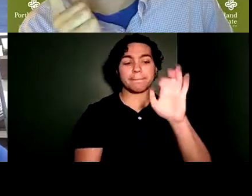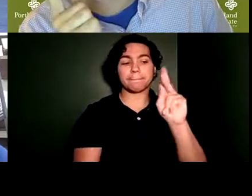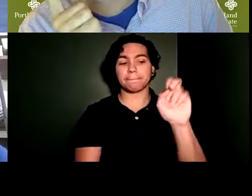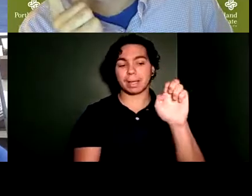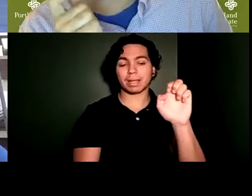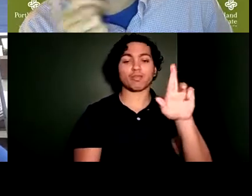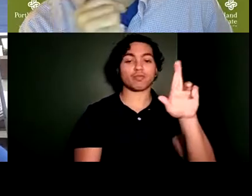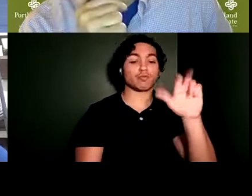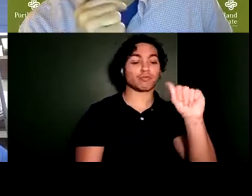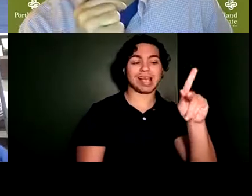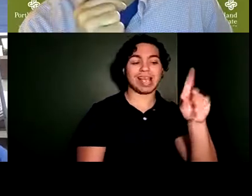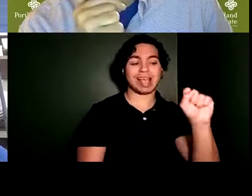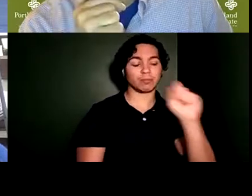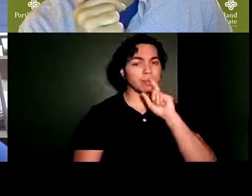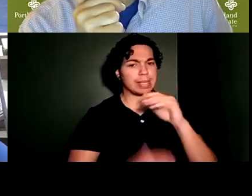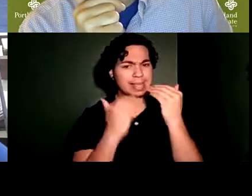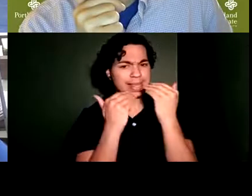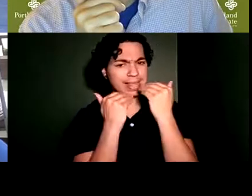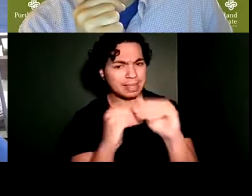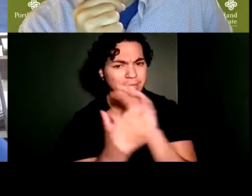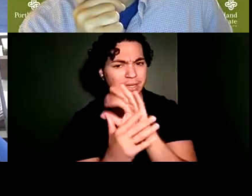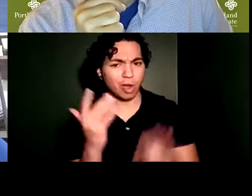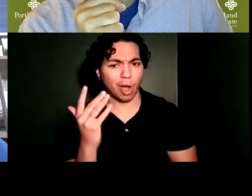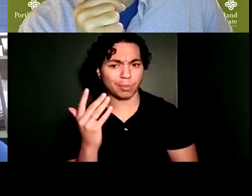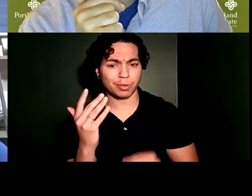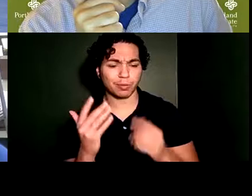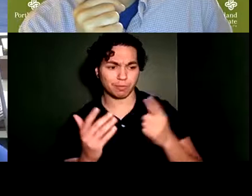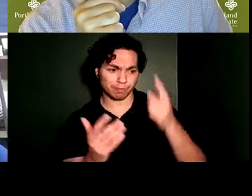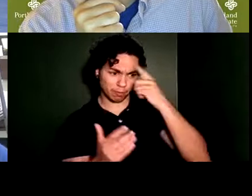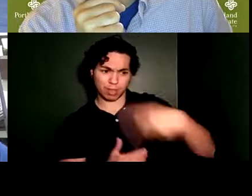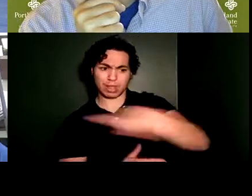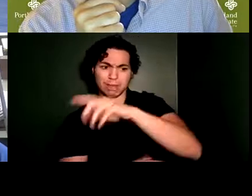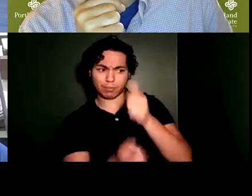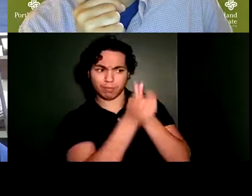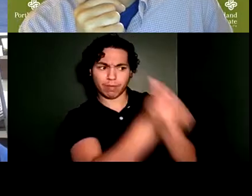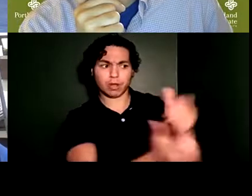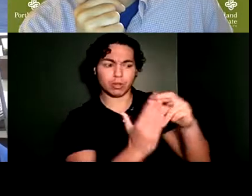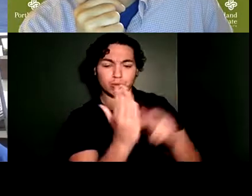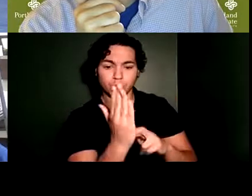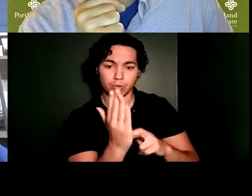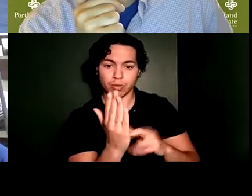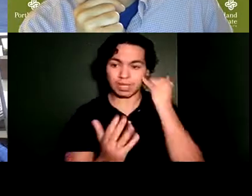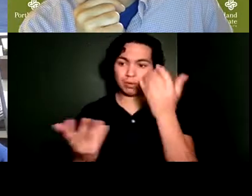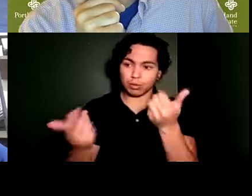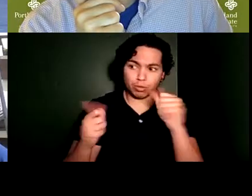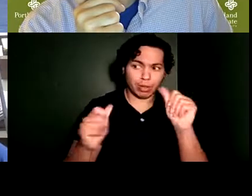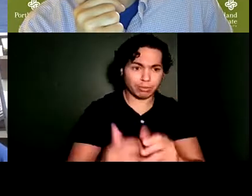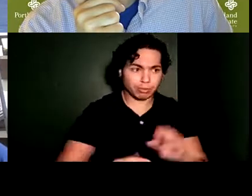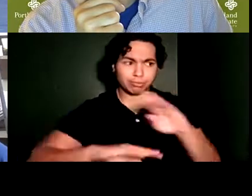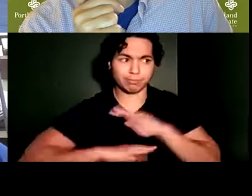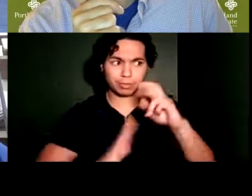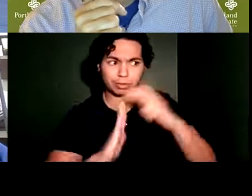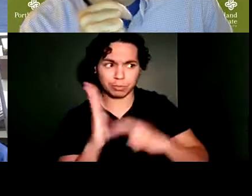the infrastructure that riders can be compliant with. They want to be the most compliant, but if there's not a bike rack